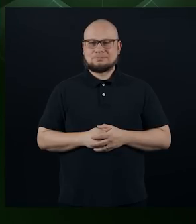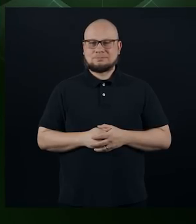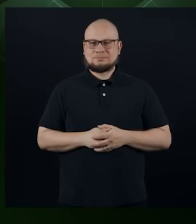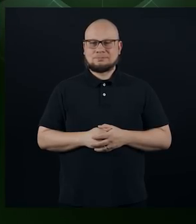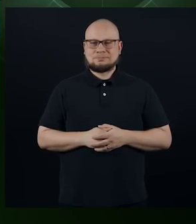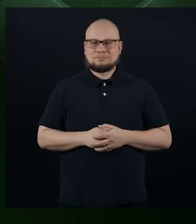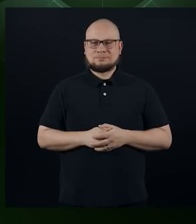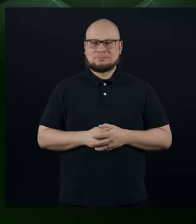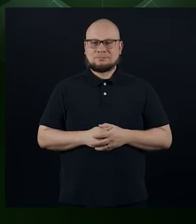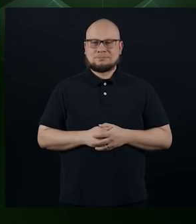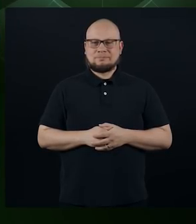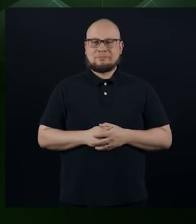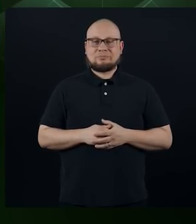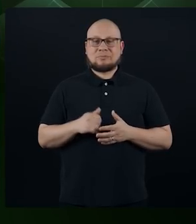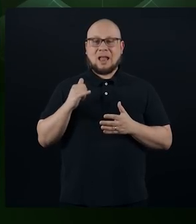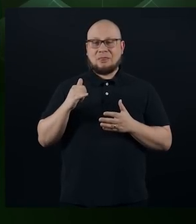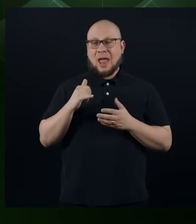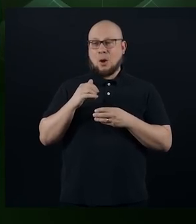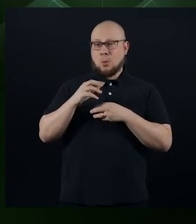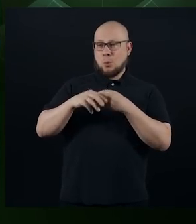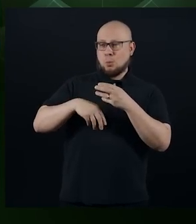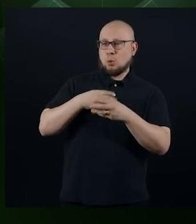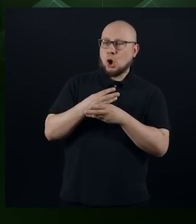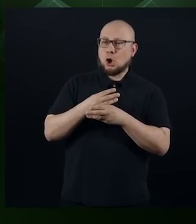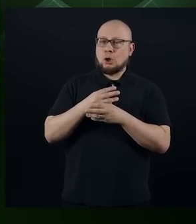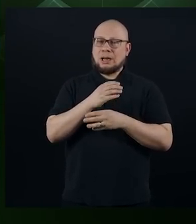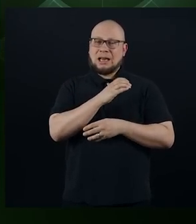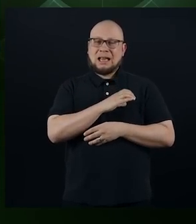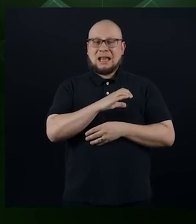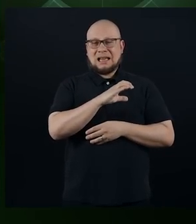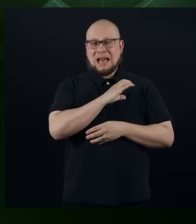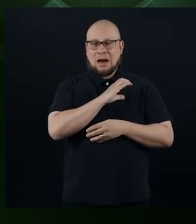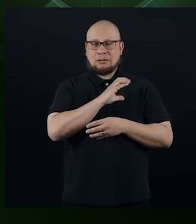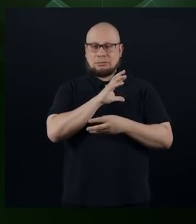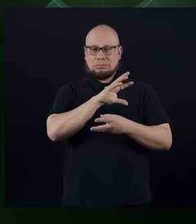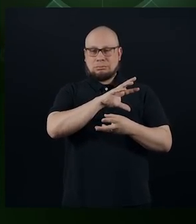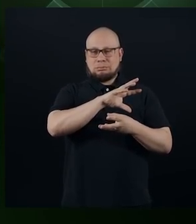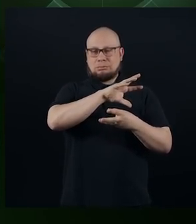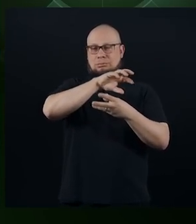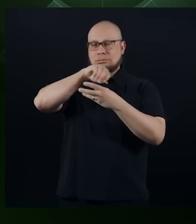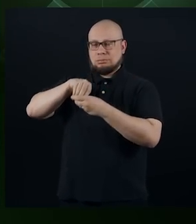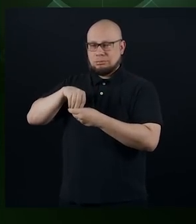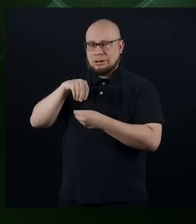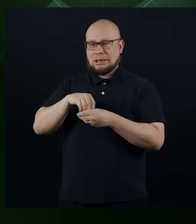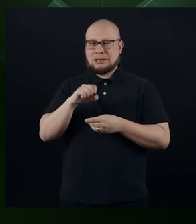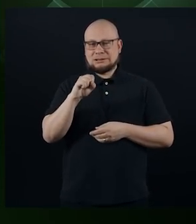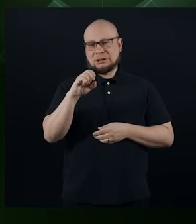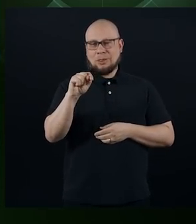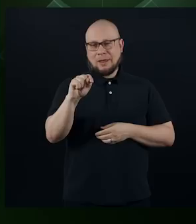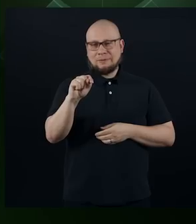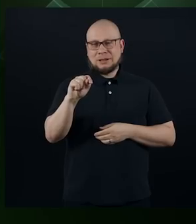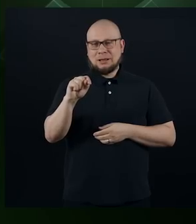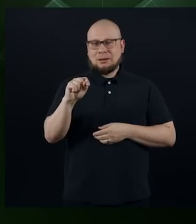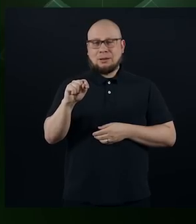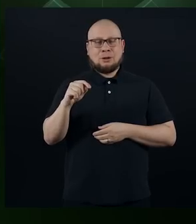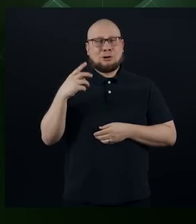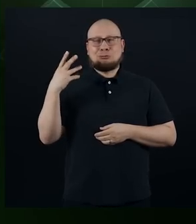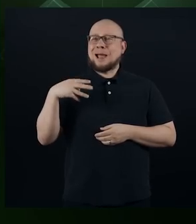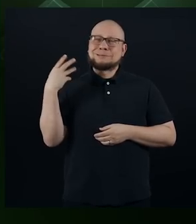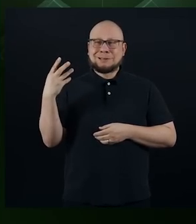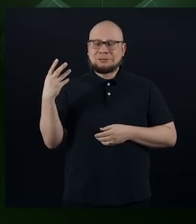Bringing the world and the characters of Pirates of the Caribbean into Sea of Thieves is just